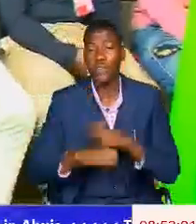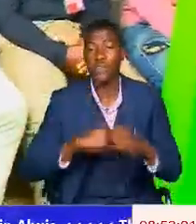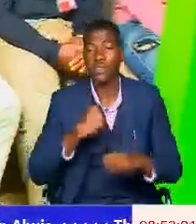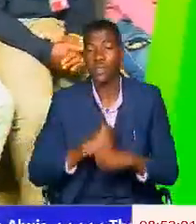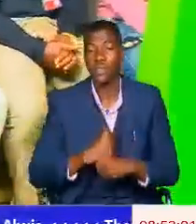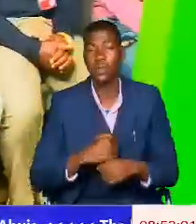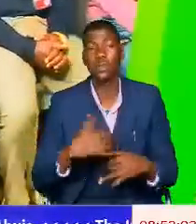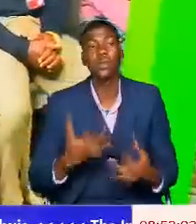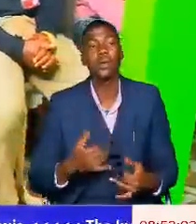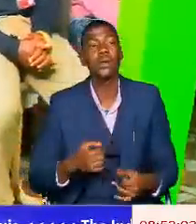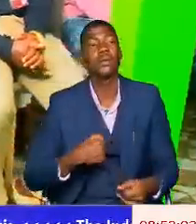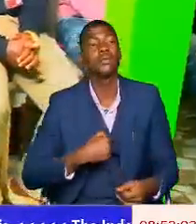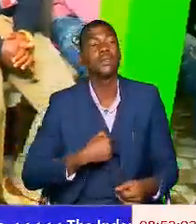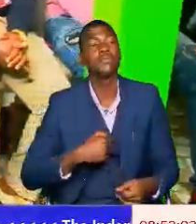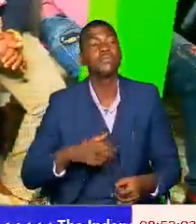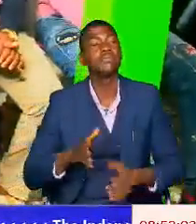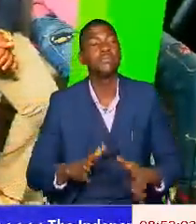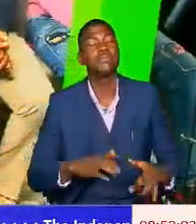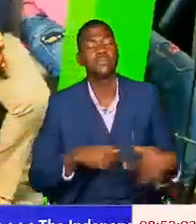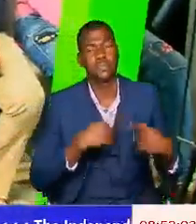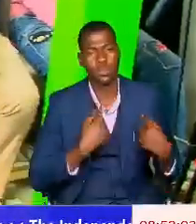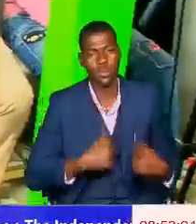her prepare una mind before she go talk.